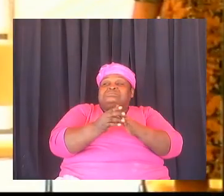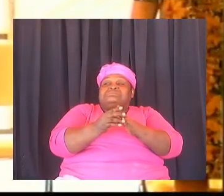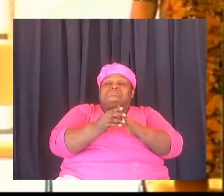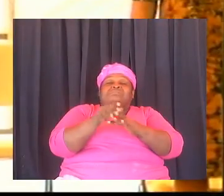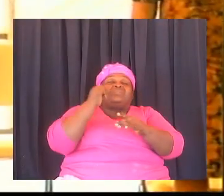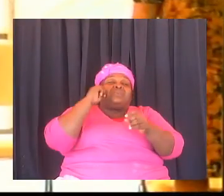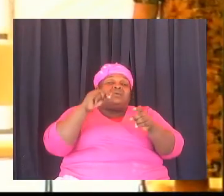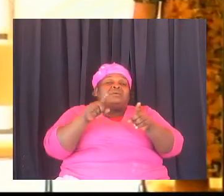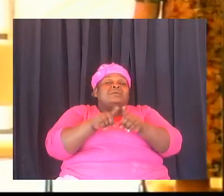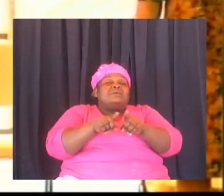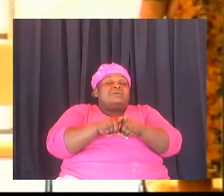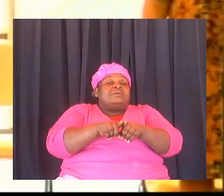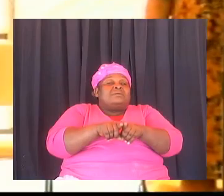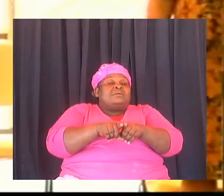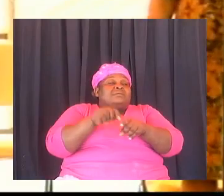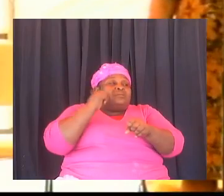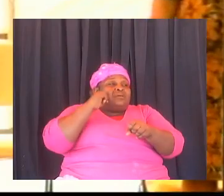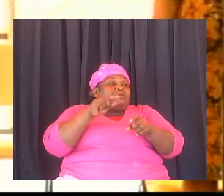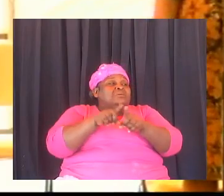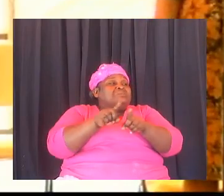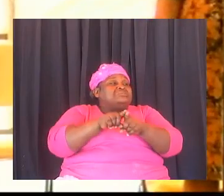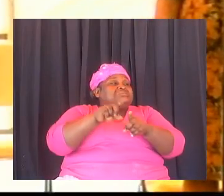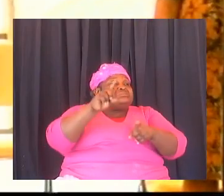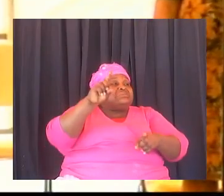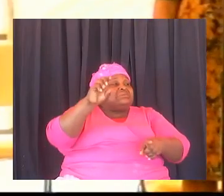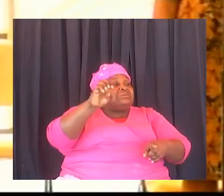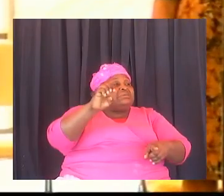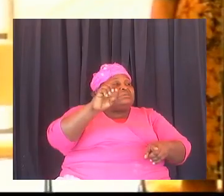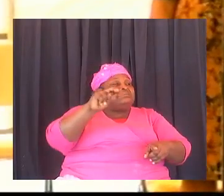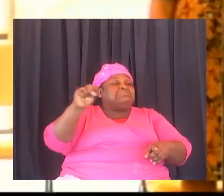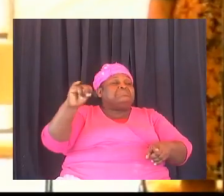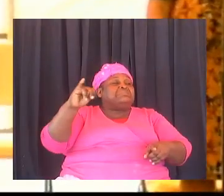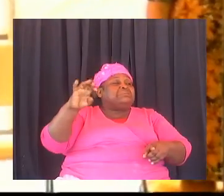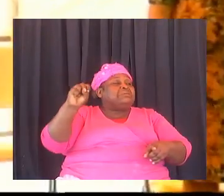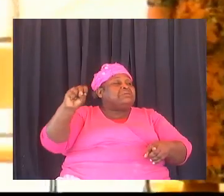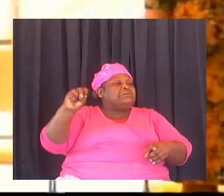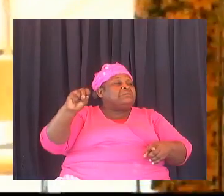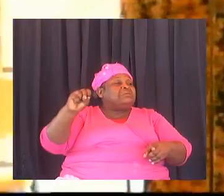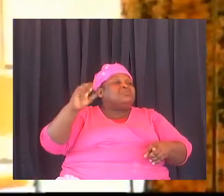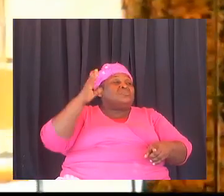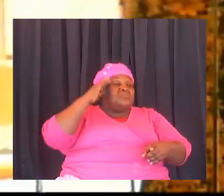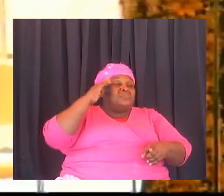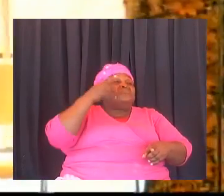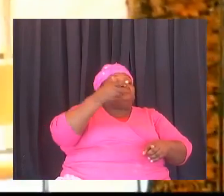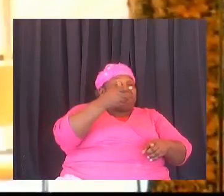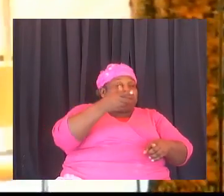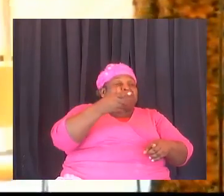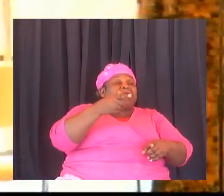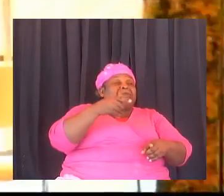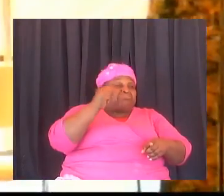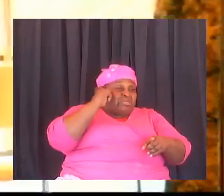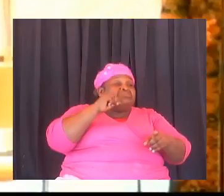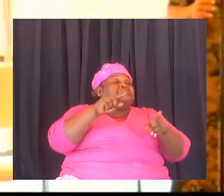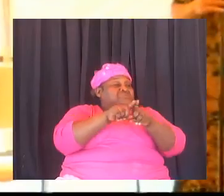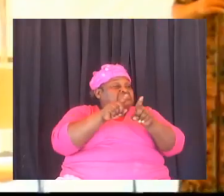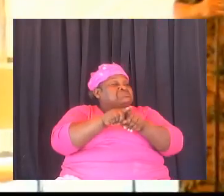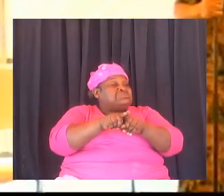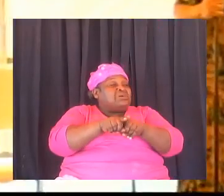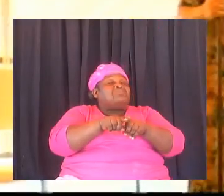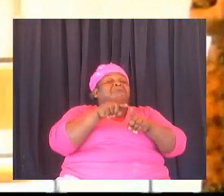Bolton, Sister Dennis, you know you can't make it. Sister Clark, you know you can't make